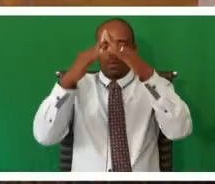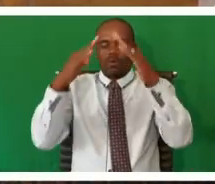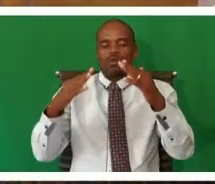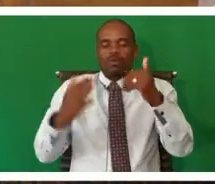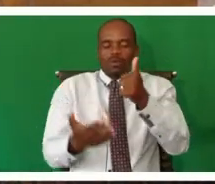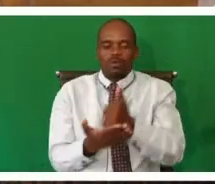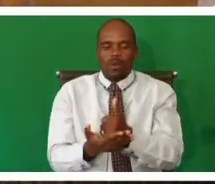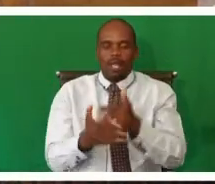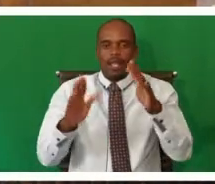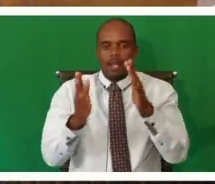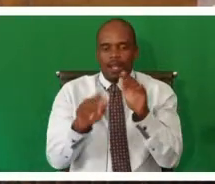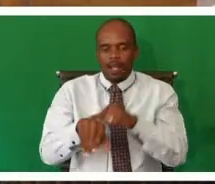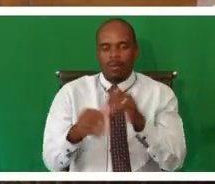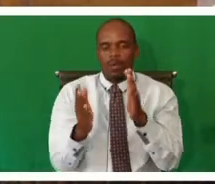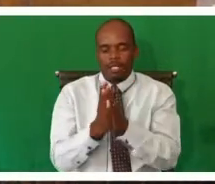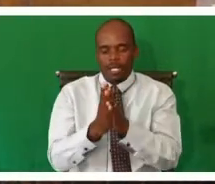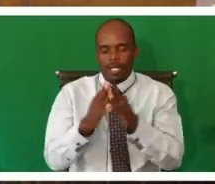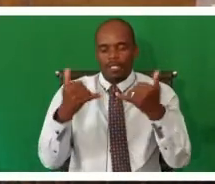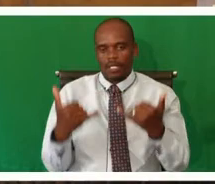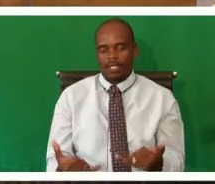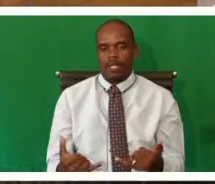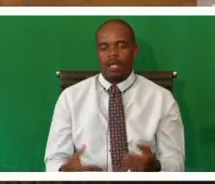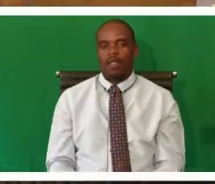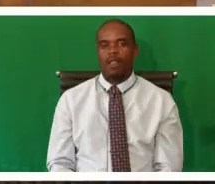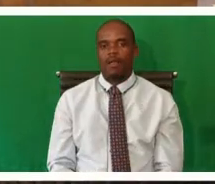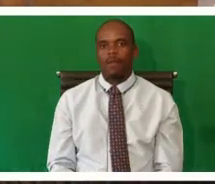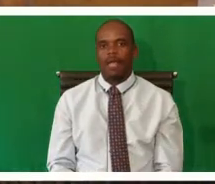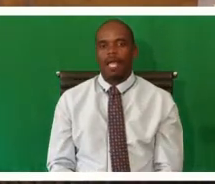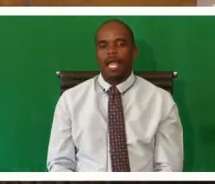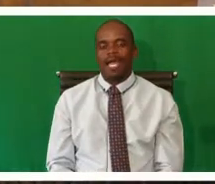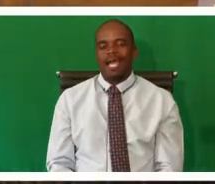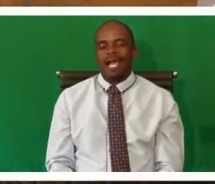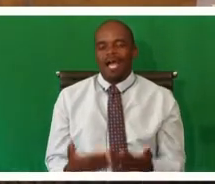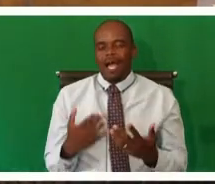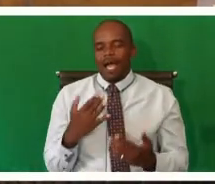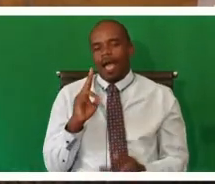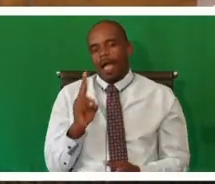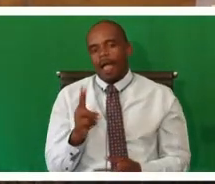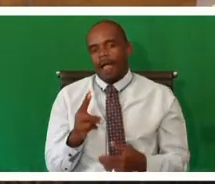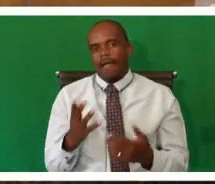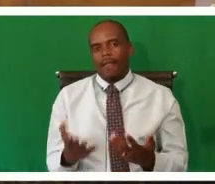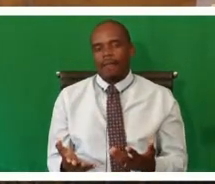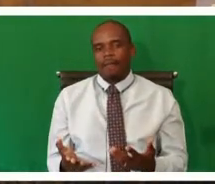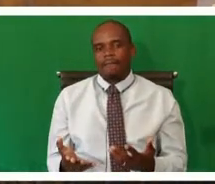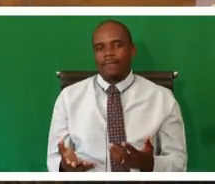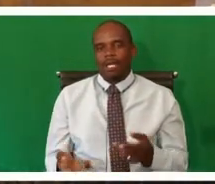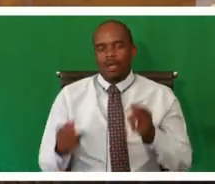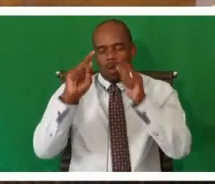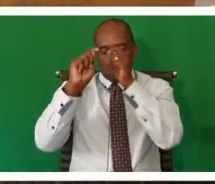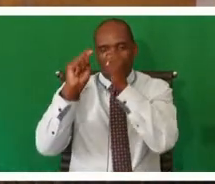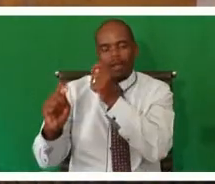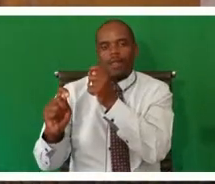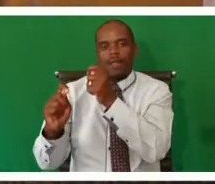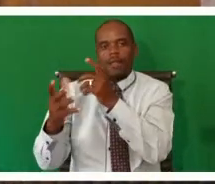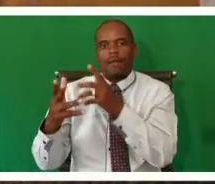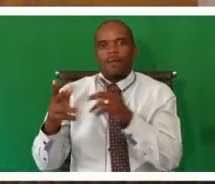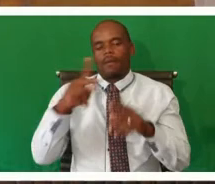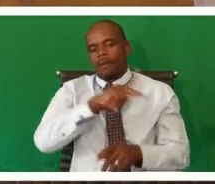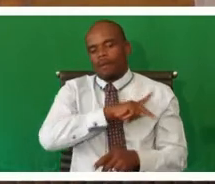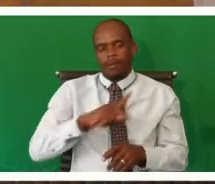Honorable members, I then call upon the Honorable Premier to address the House.